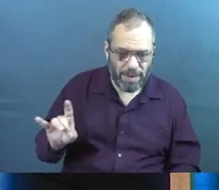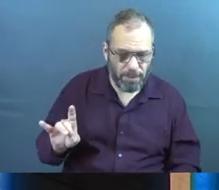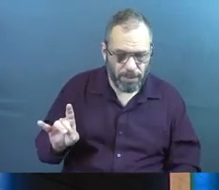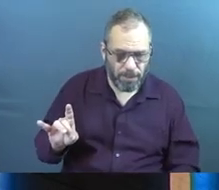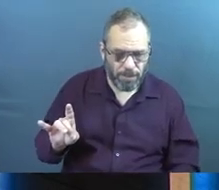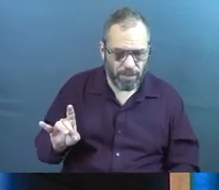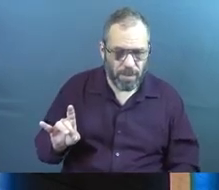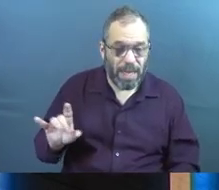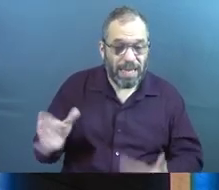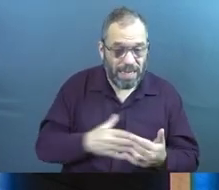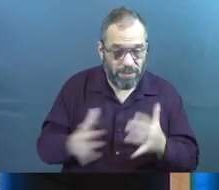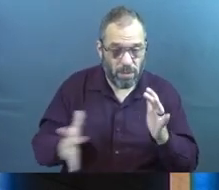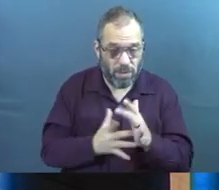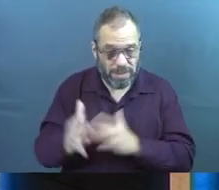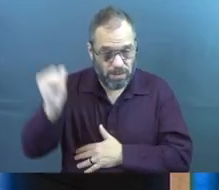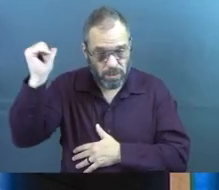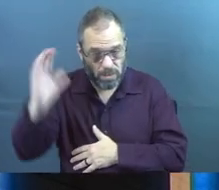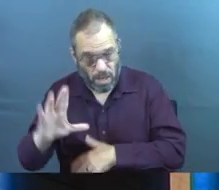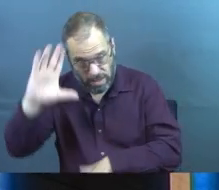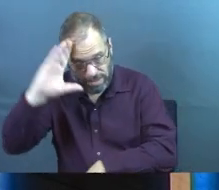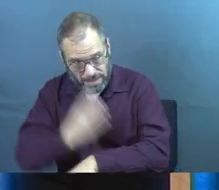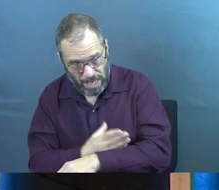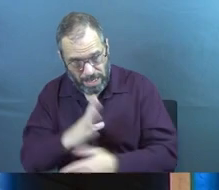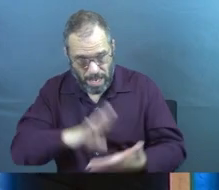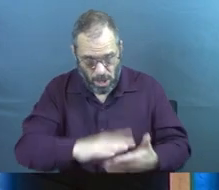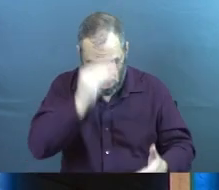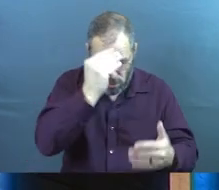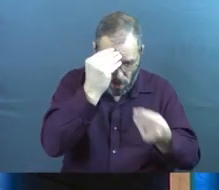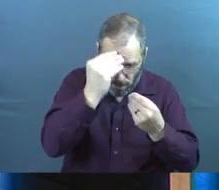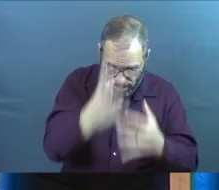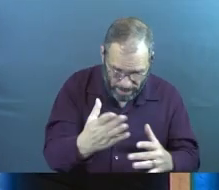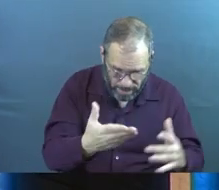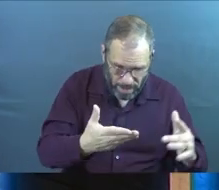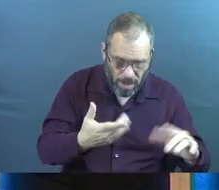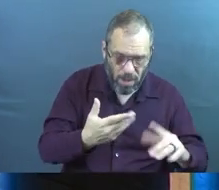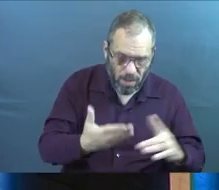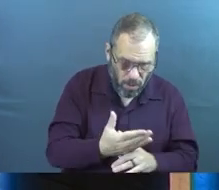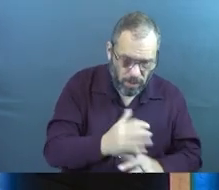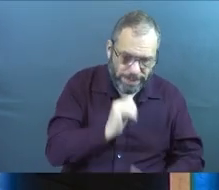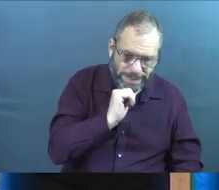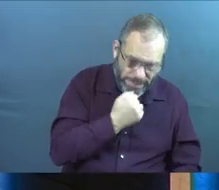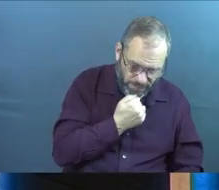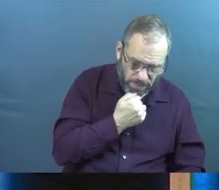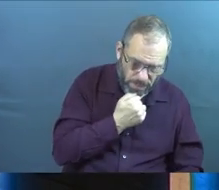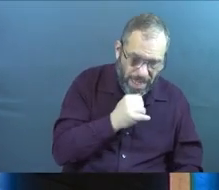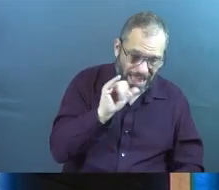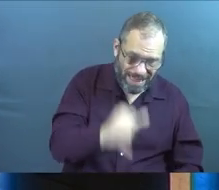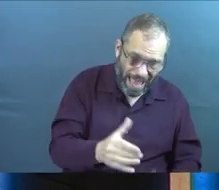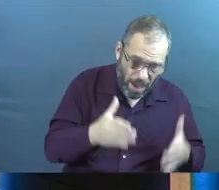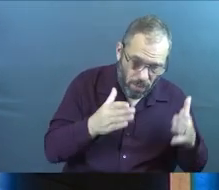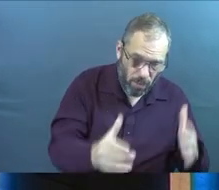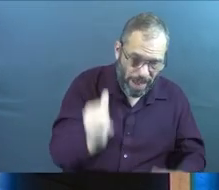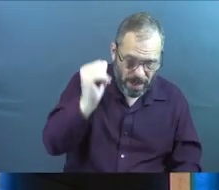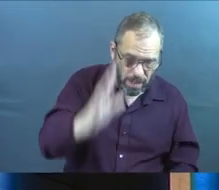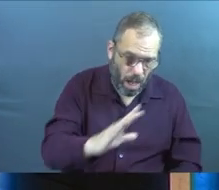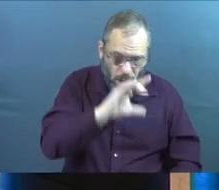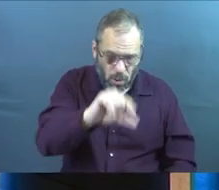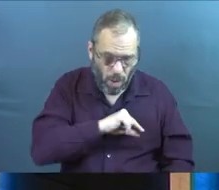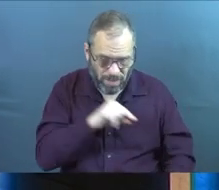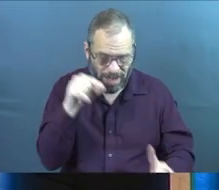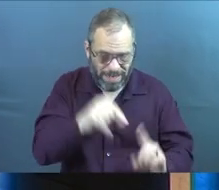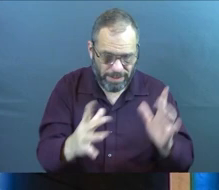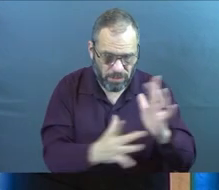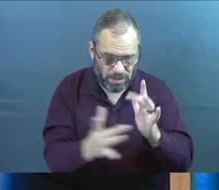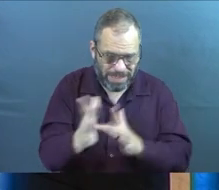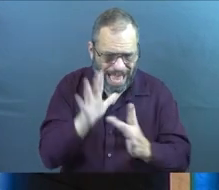this, even though Jesus was God's son, he learned obedience from the things he suffered. In this way, God qualified him